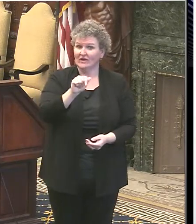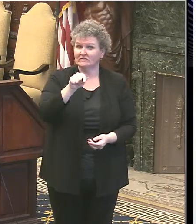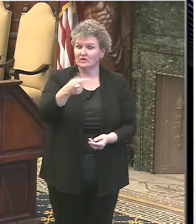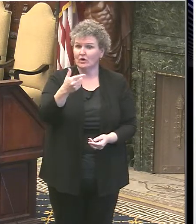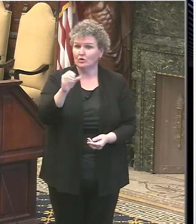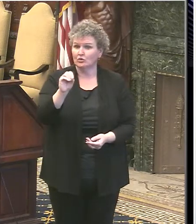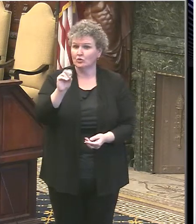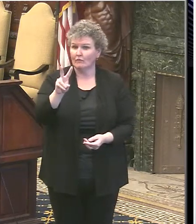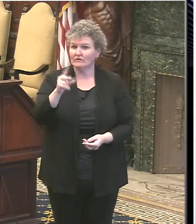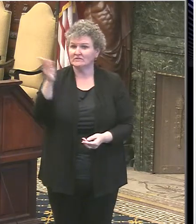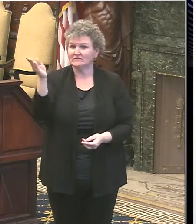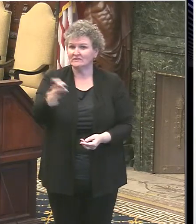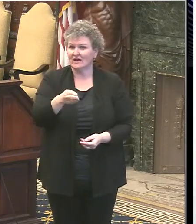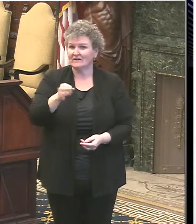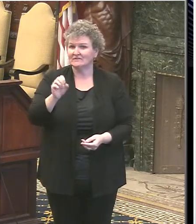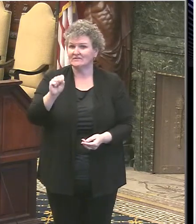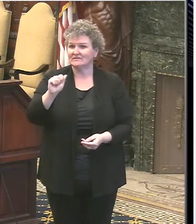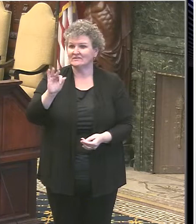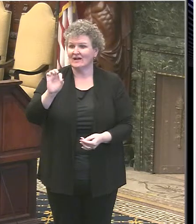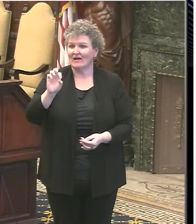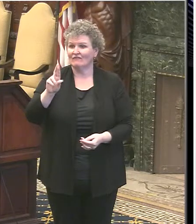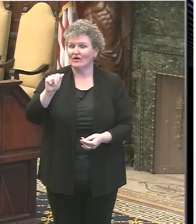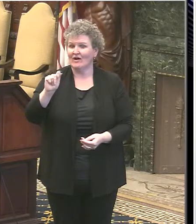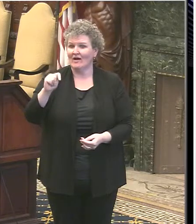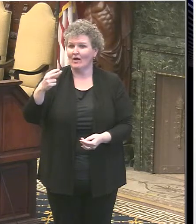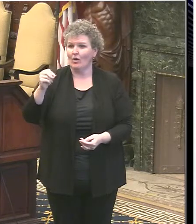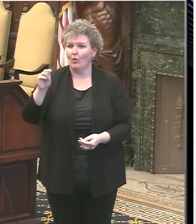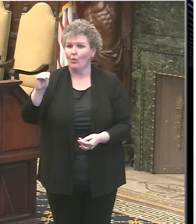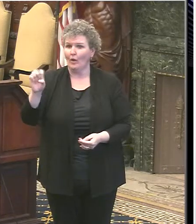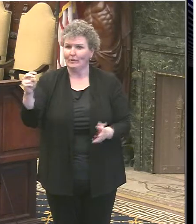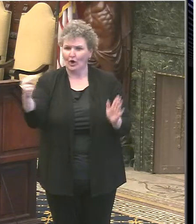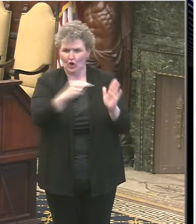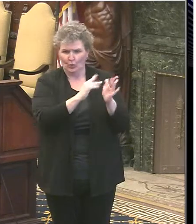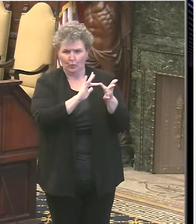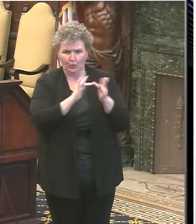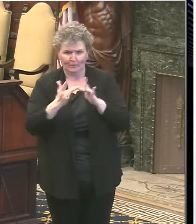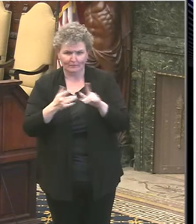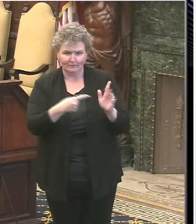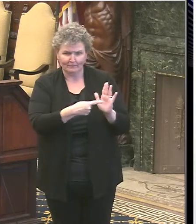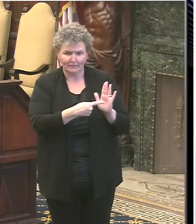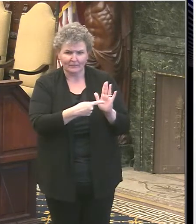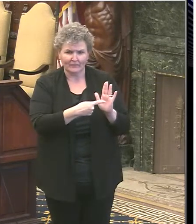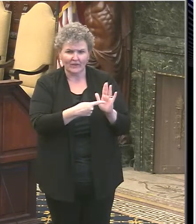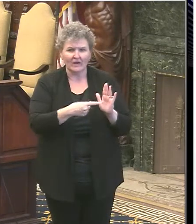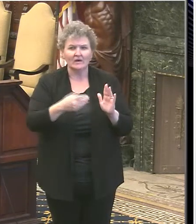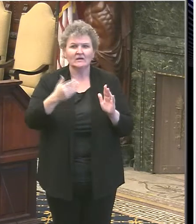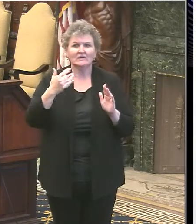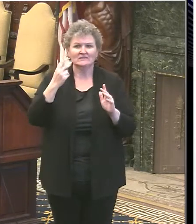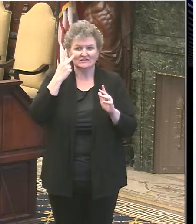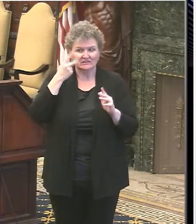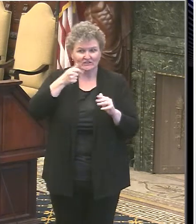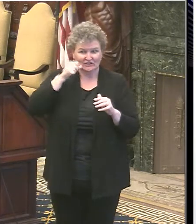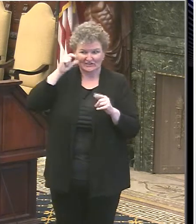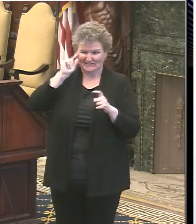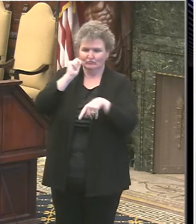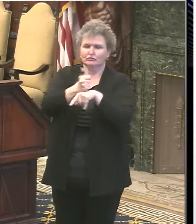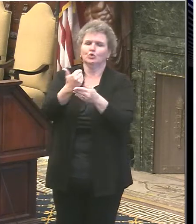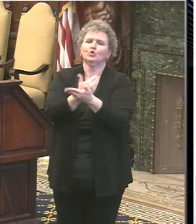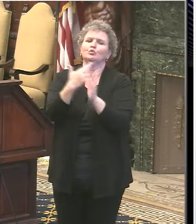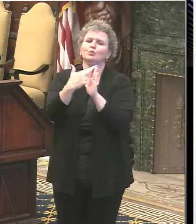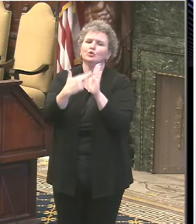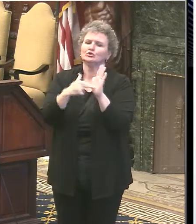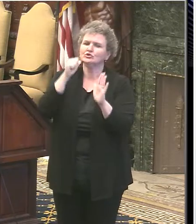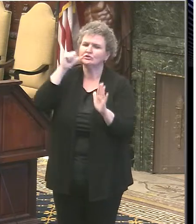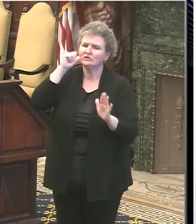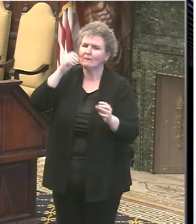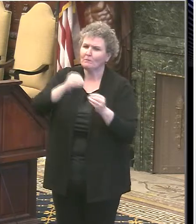www.phila.gov/safer-at-home. Now, yesterday, the governor announced new restrictions for the state of Pennsylvania. Those restrictions include a strengthening of the